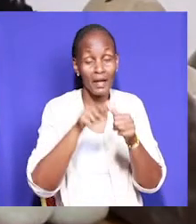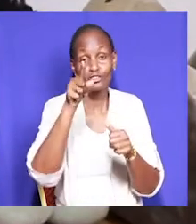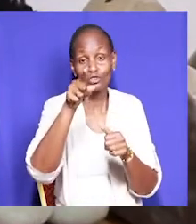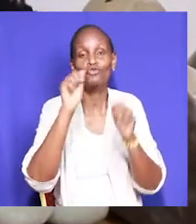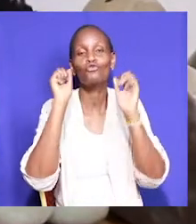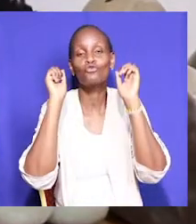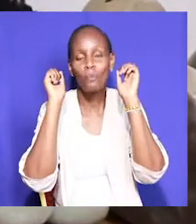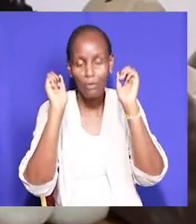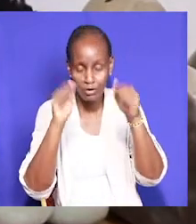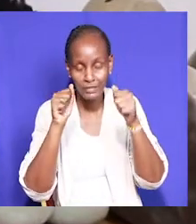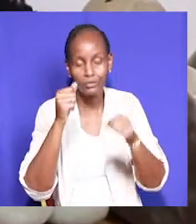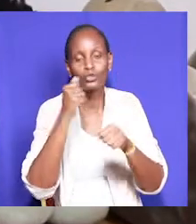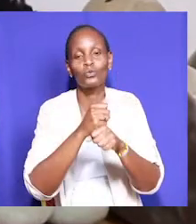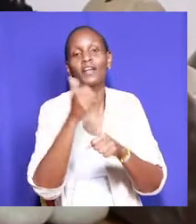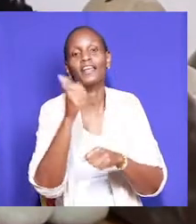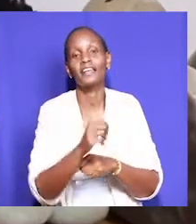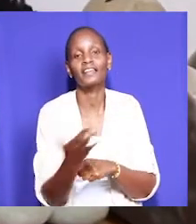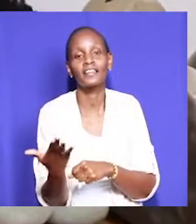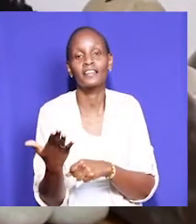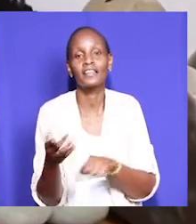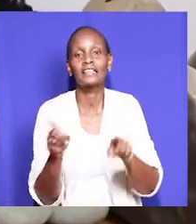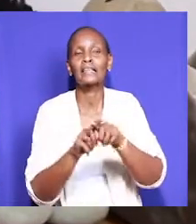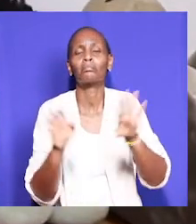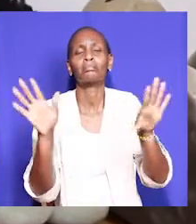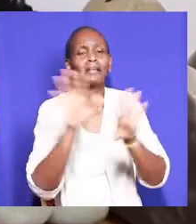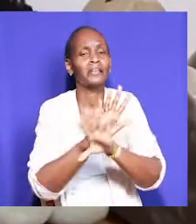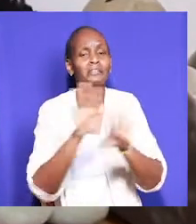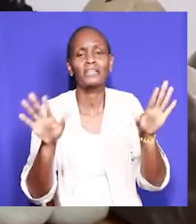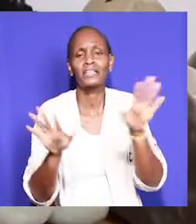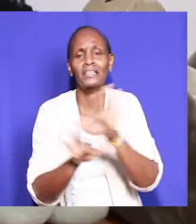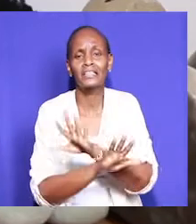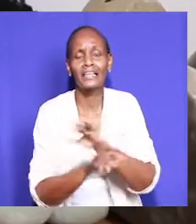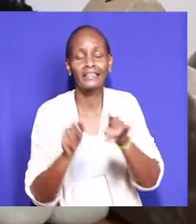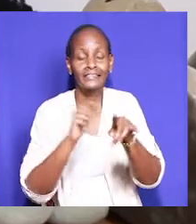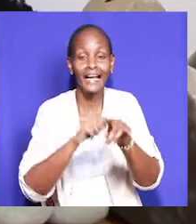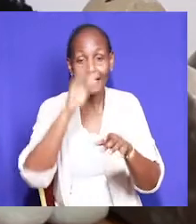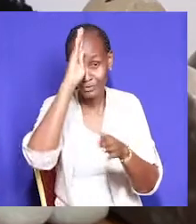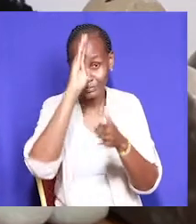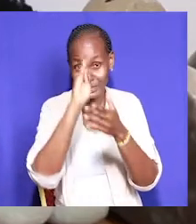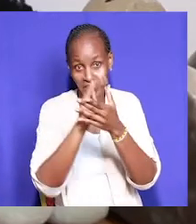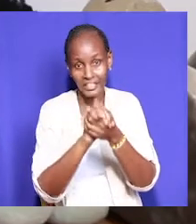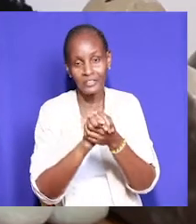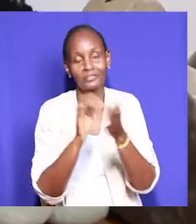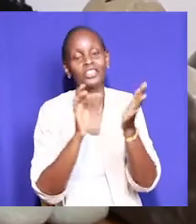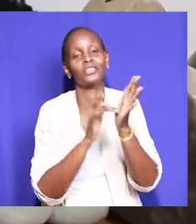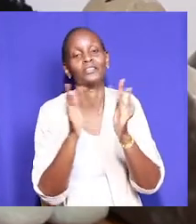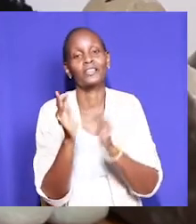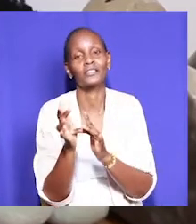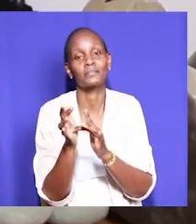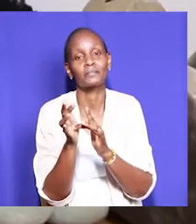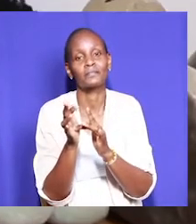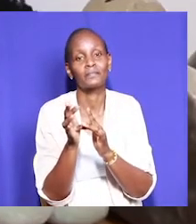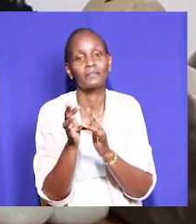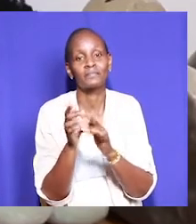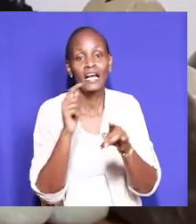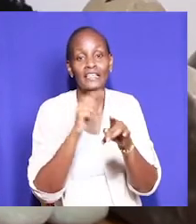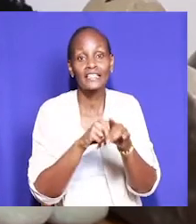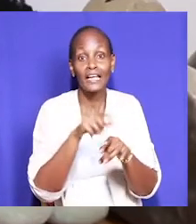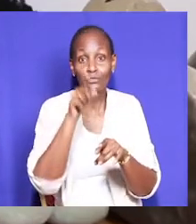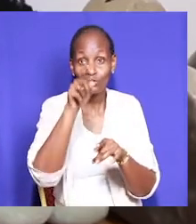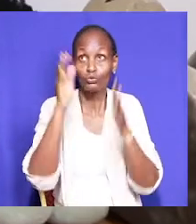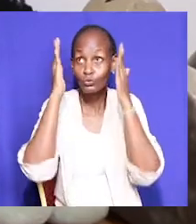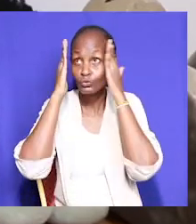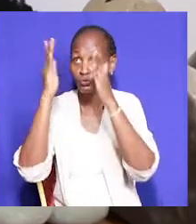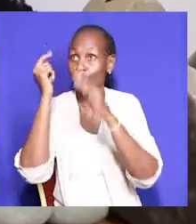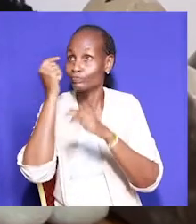do anything and everything when you believe in Jesus, when you fix your